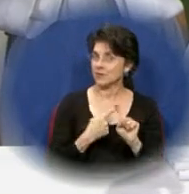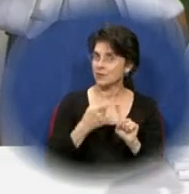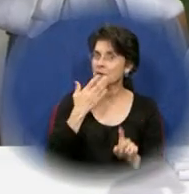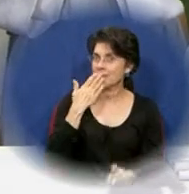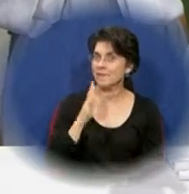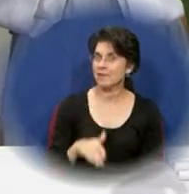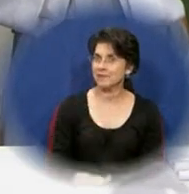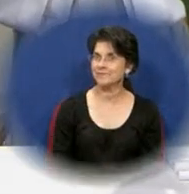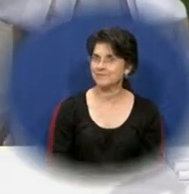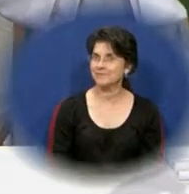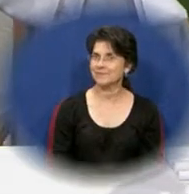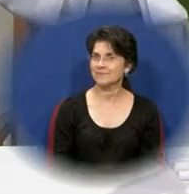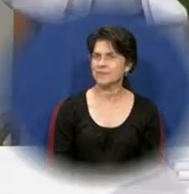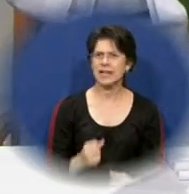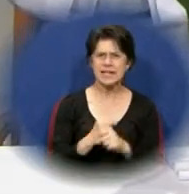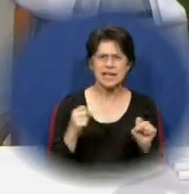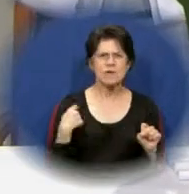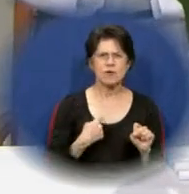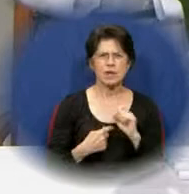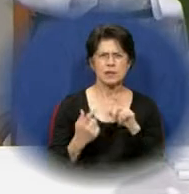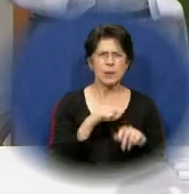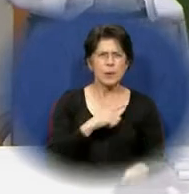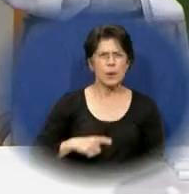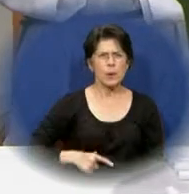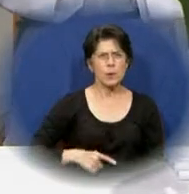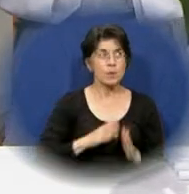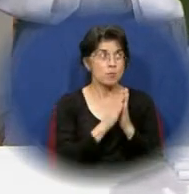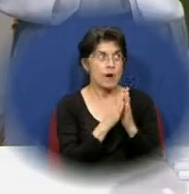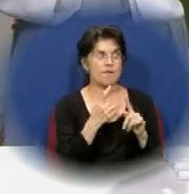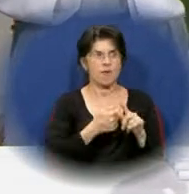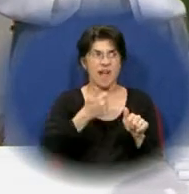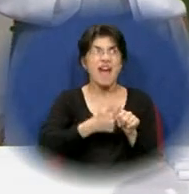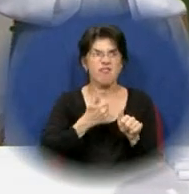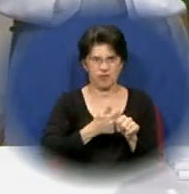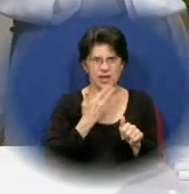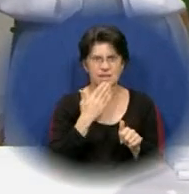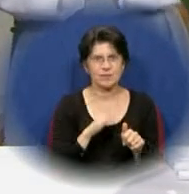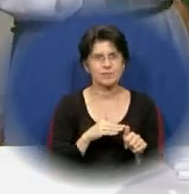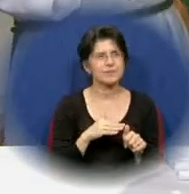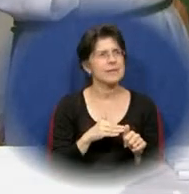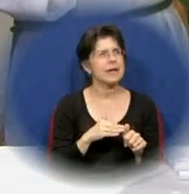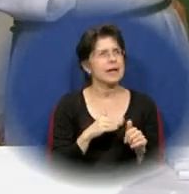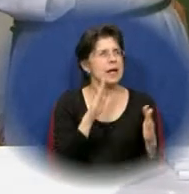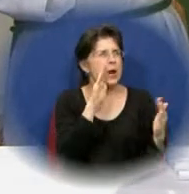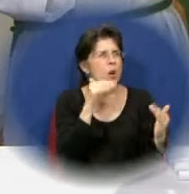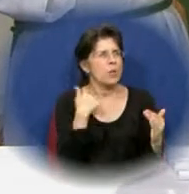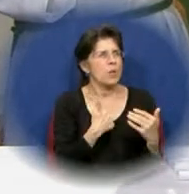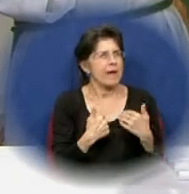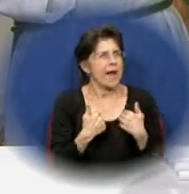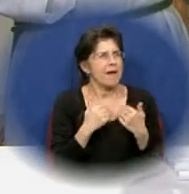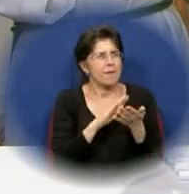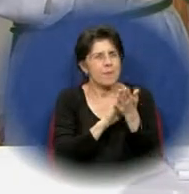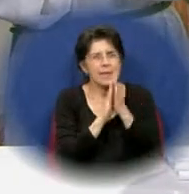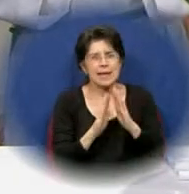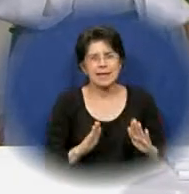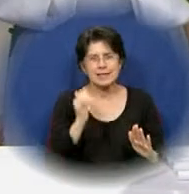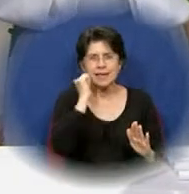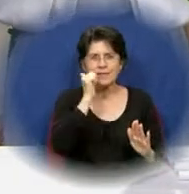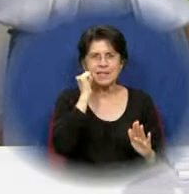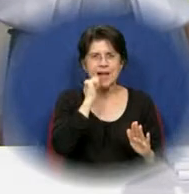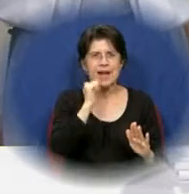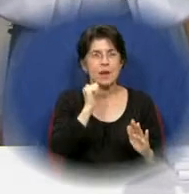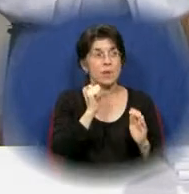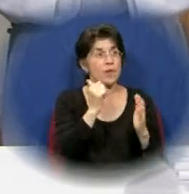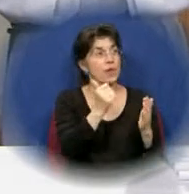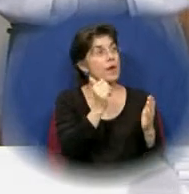from evil. Deliver us, Lord, we pray, from every evil. Graciously grant peace in our days, that by the help of your